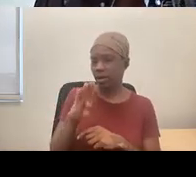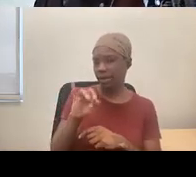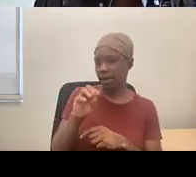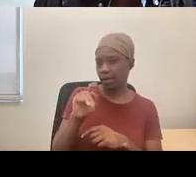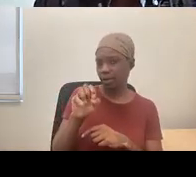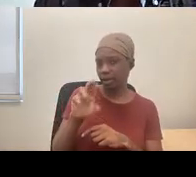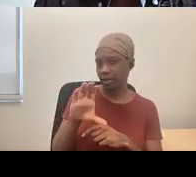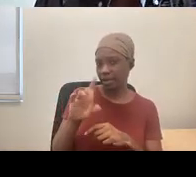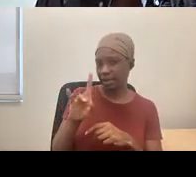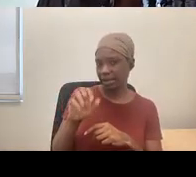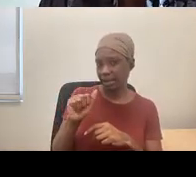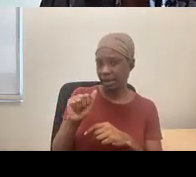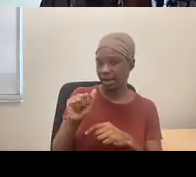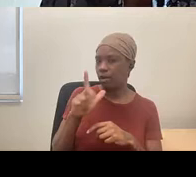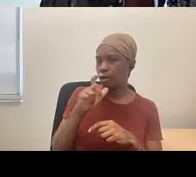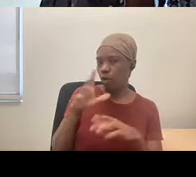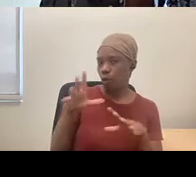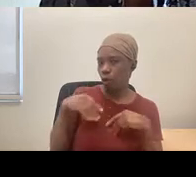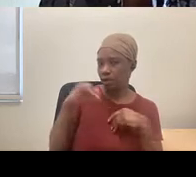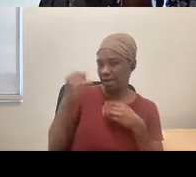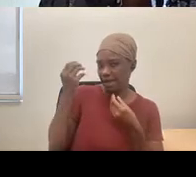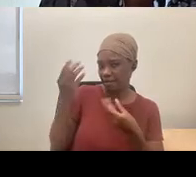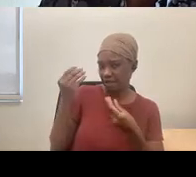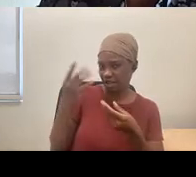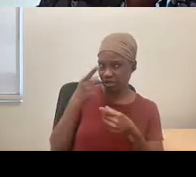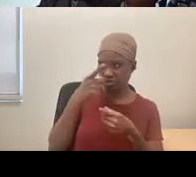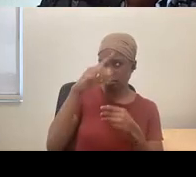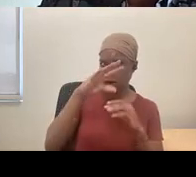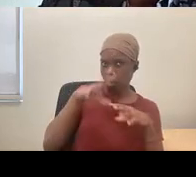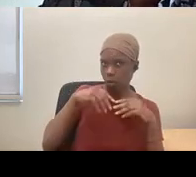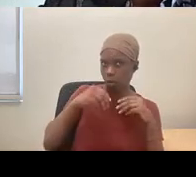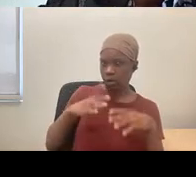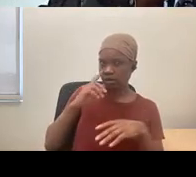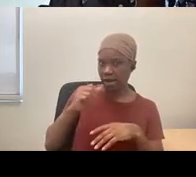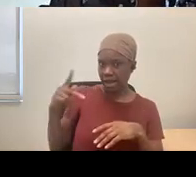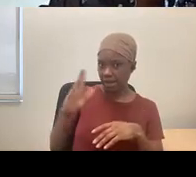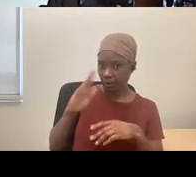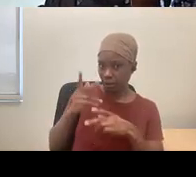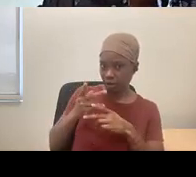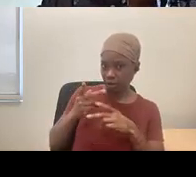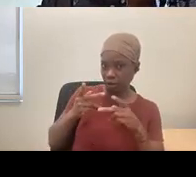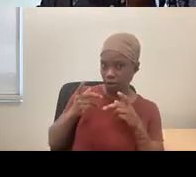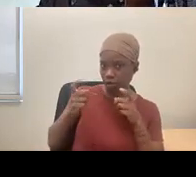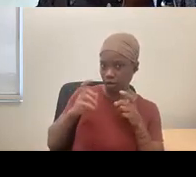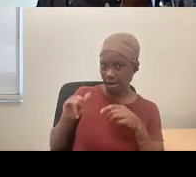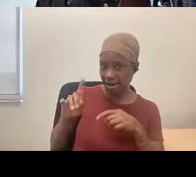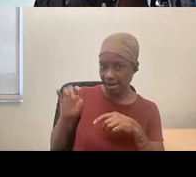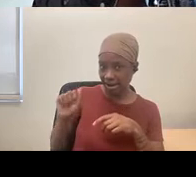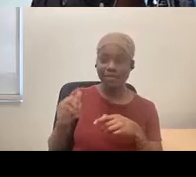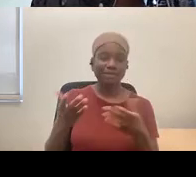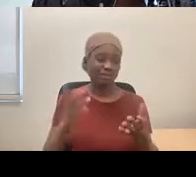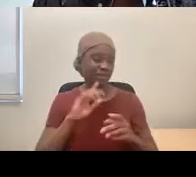that's a really good question. I think it's going to vary by the app. And so something like Facebook has been looking at photos that we post and